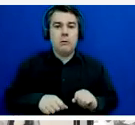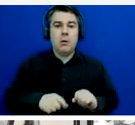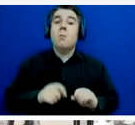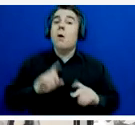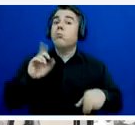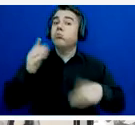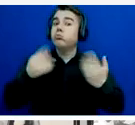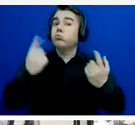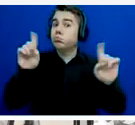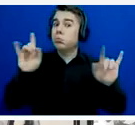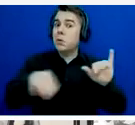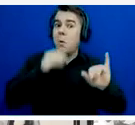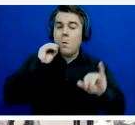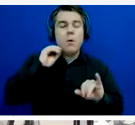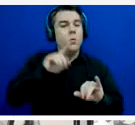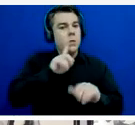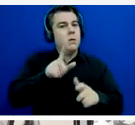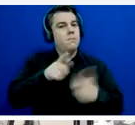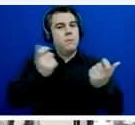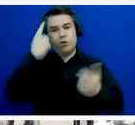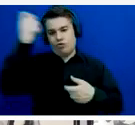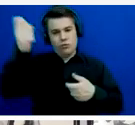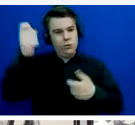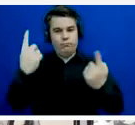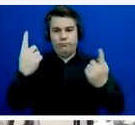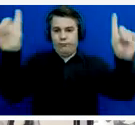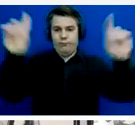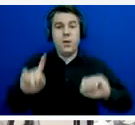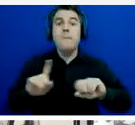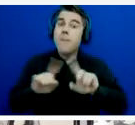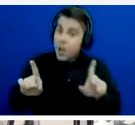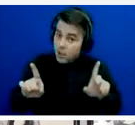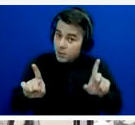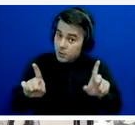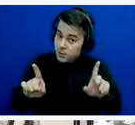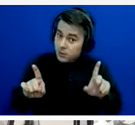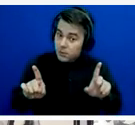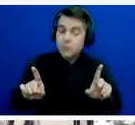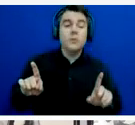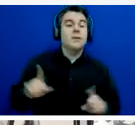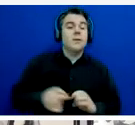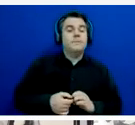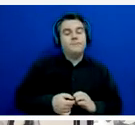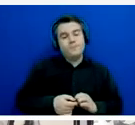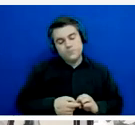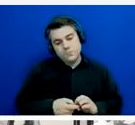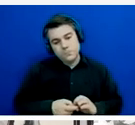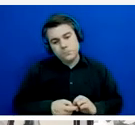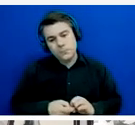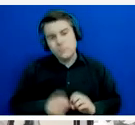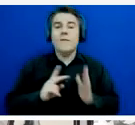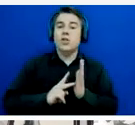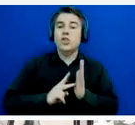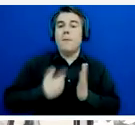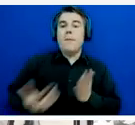home, and that was a huge dream come true right there. But since then, I've doubled my income